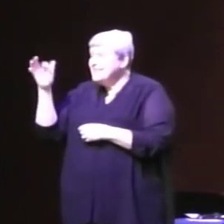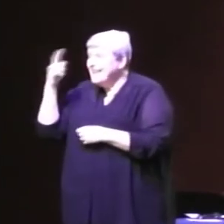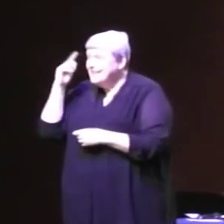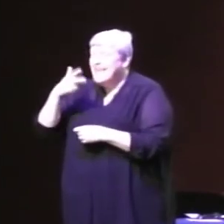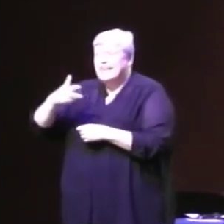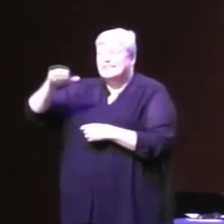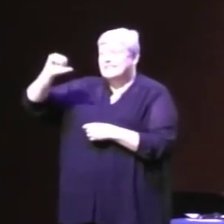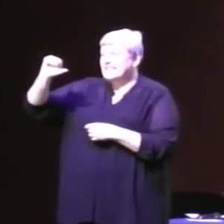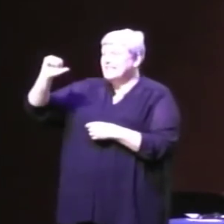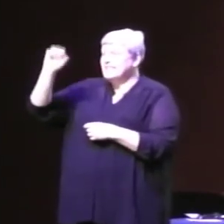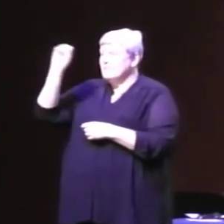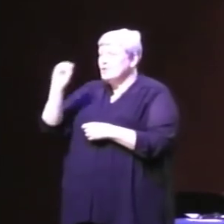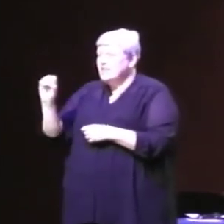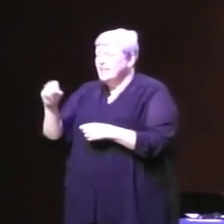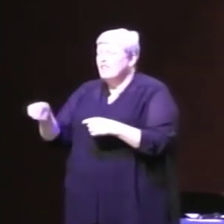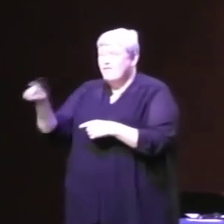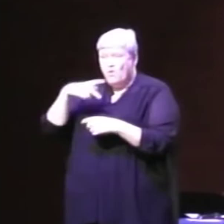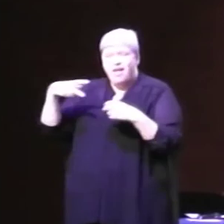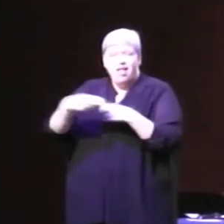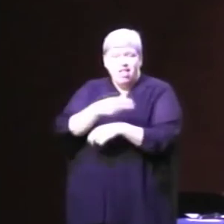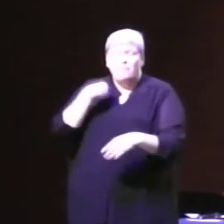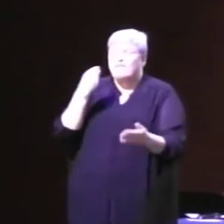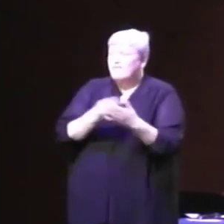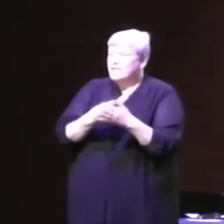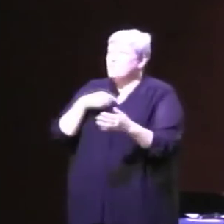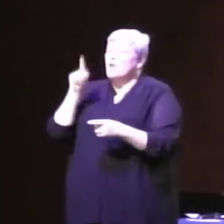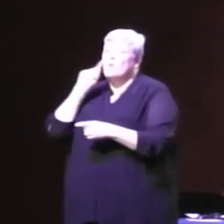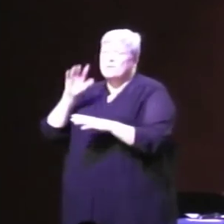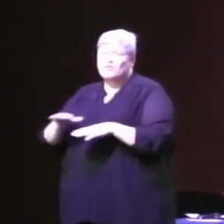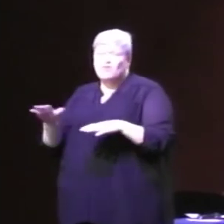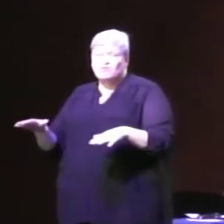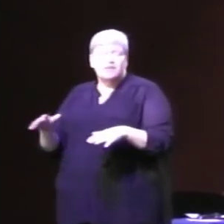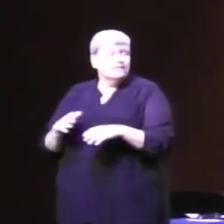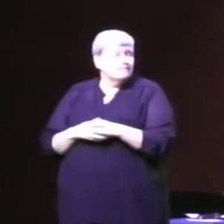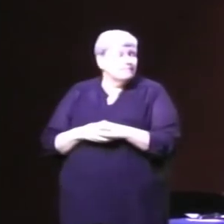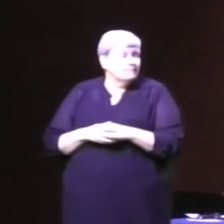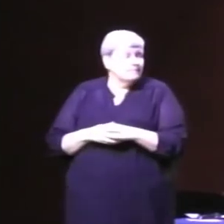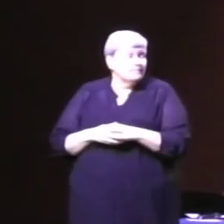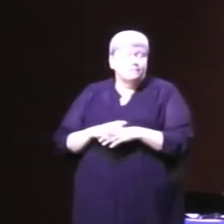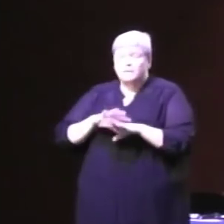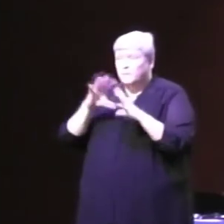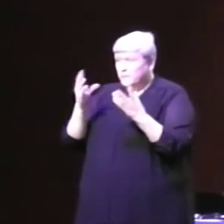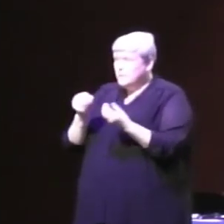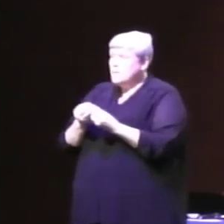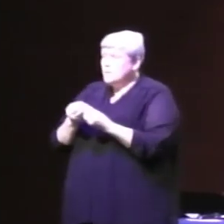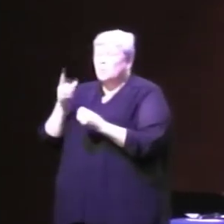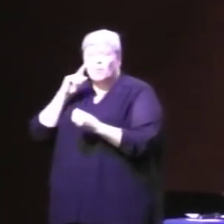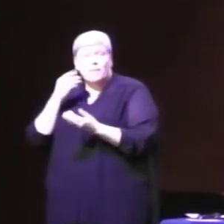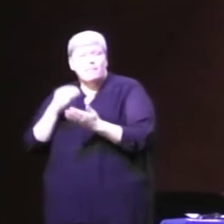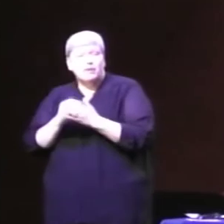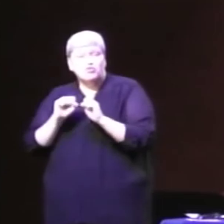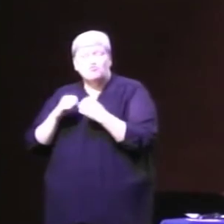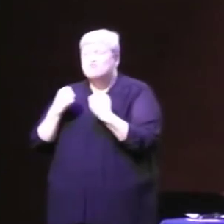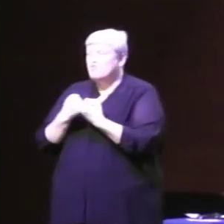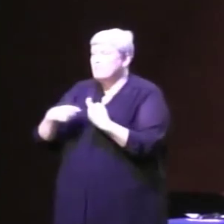all of the austerity measures have been funded by women and children. In total, the Women's Budget Group predict that